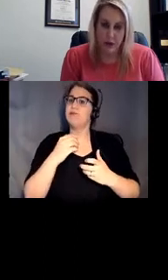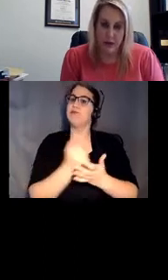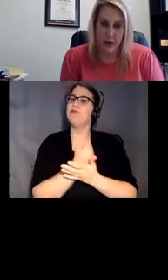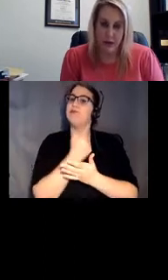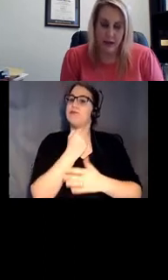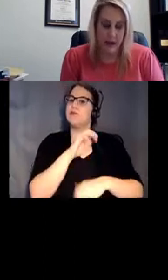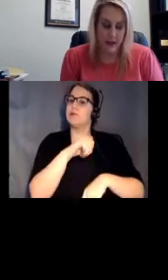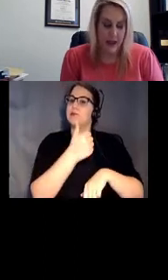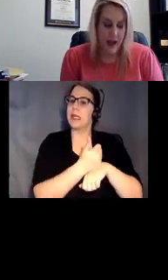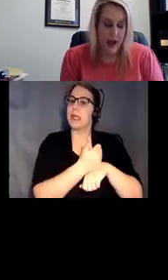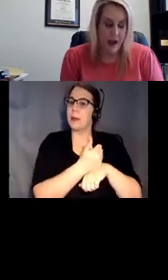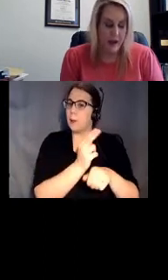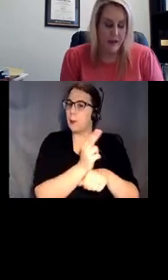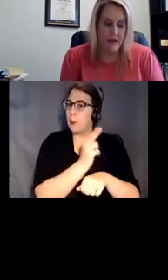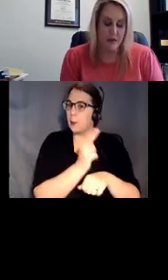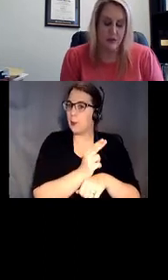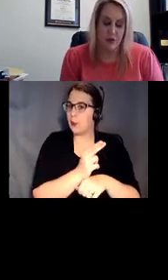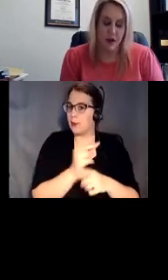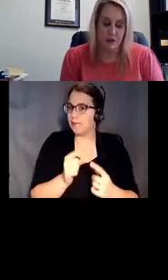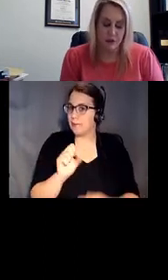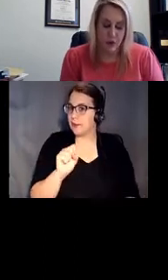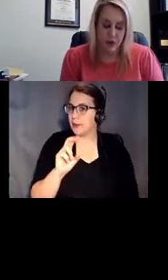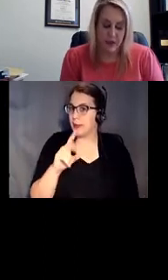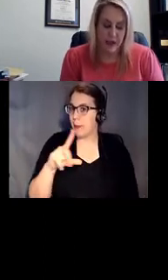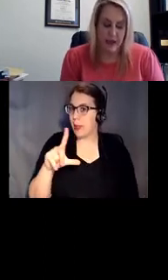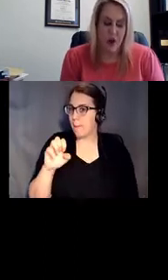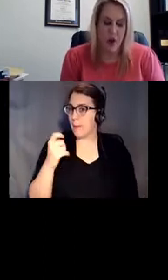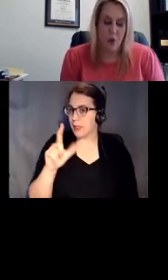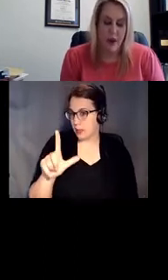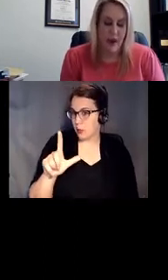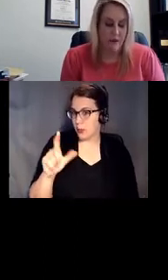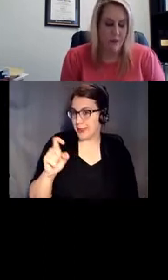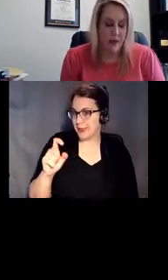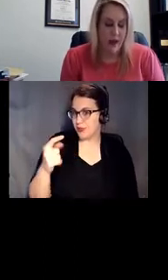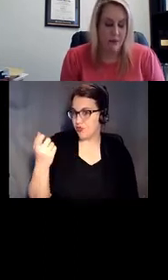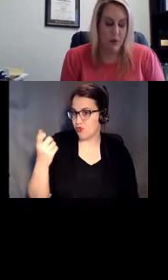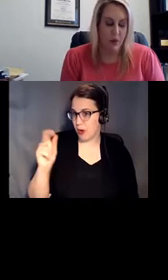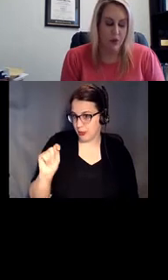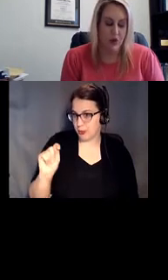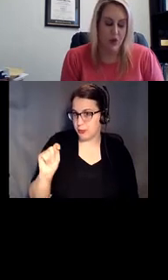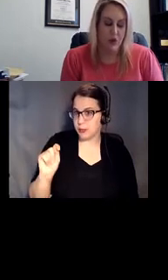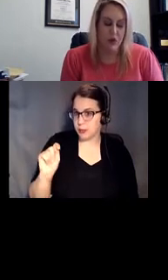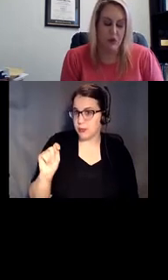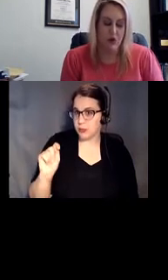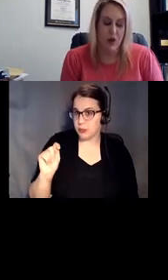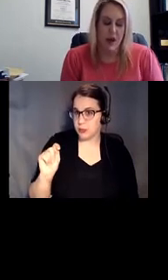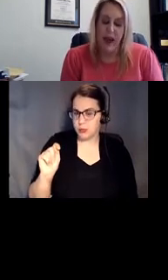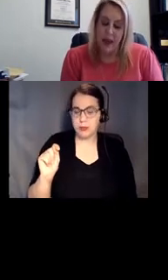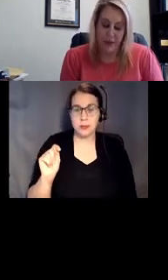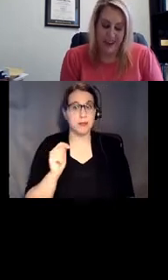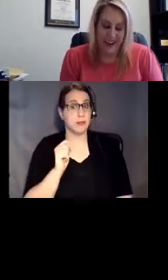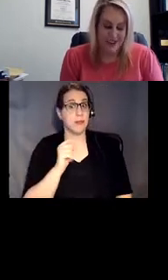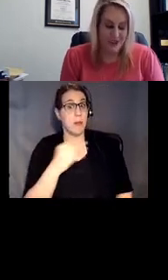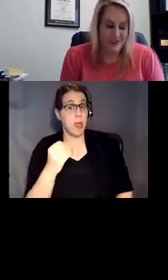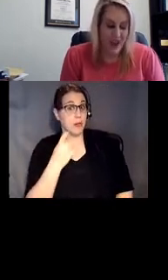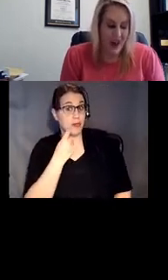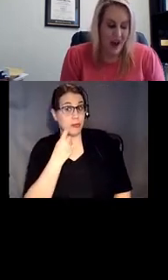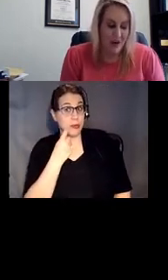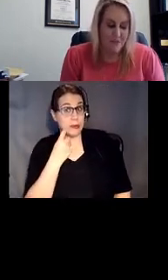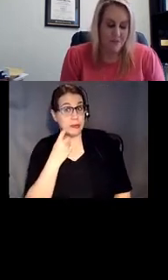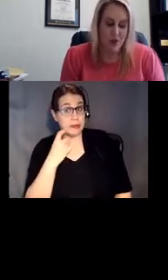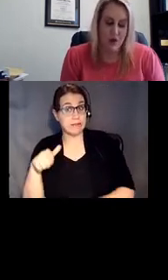more recently, in 2014, we have been able to use ABLE